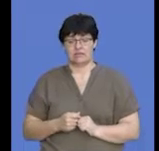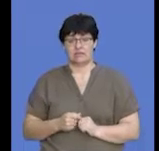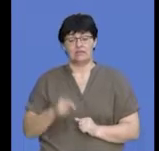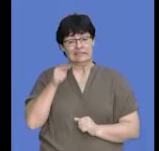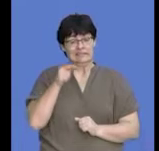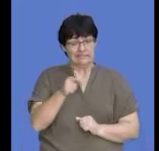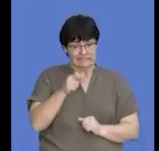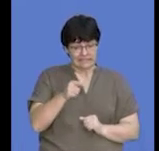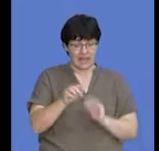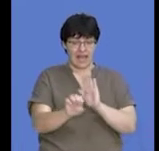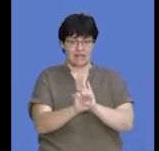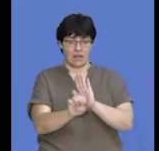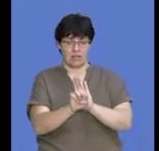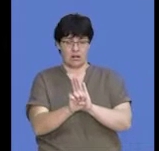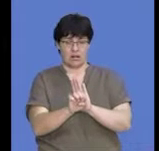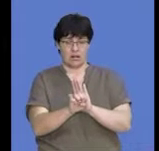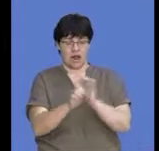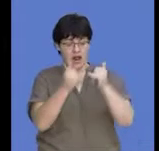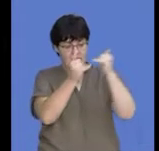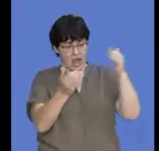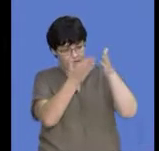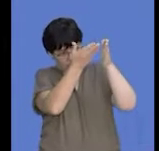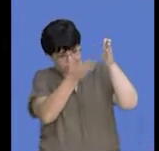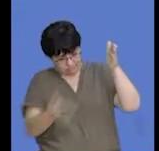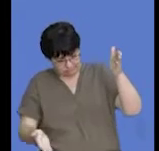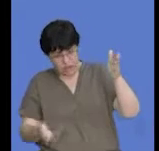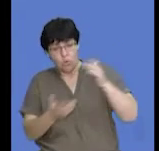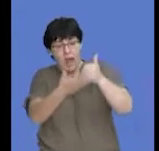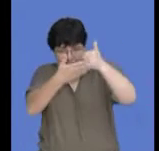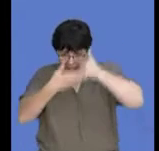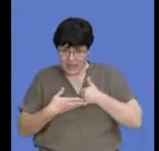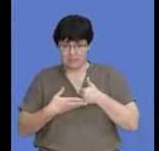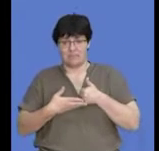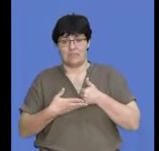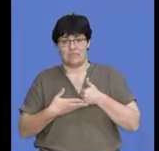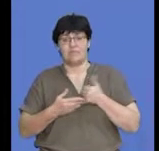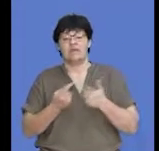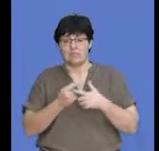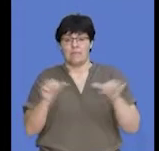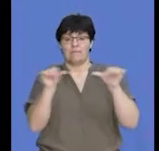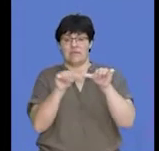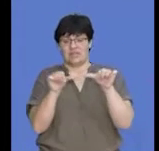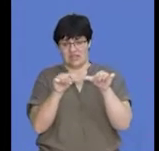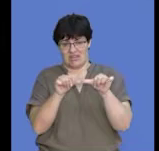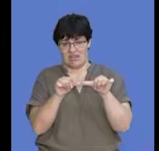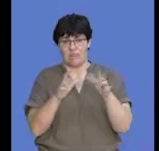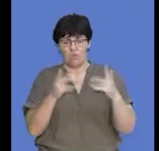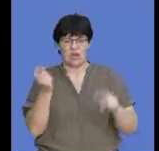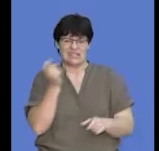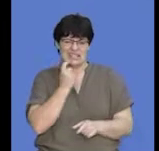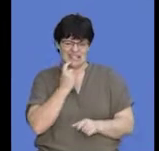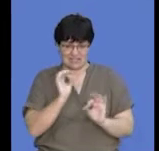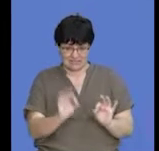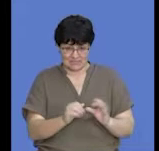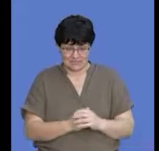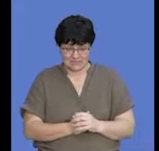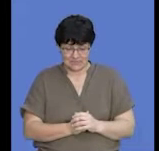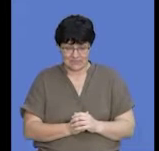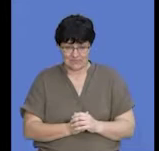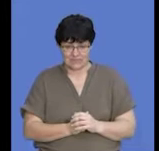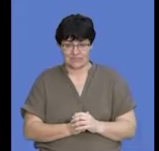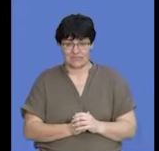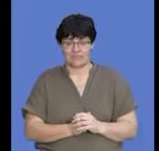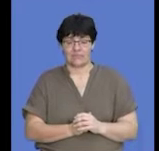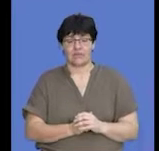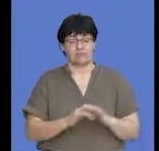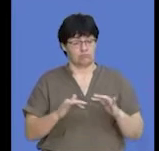this particular example, a line was drawn to help me determine the measurement much more accurately.